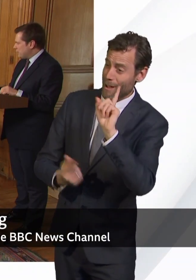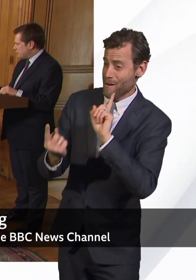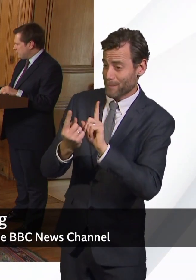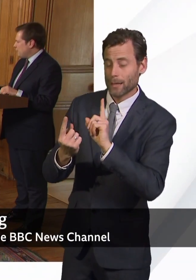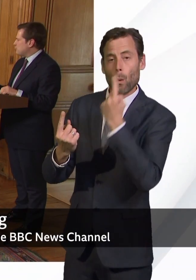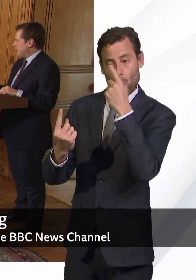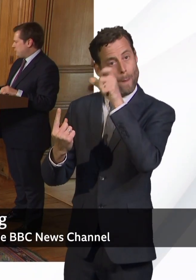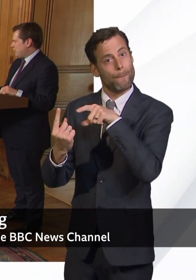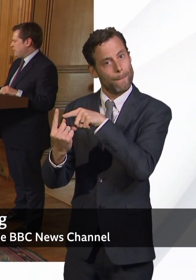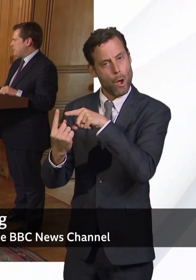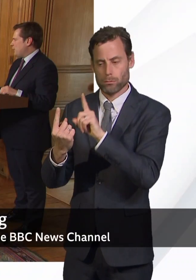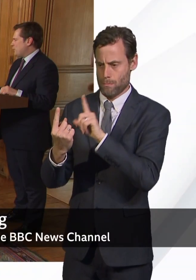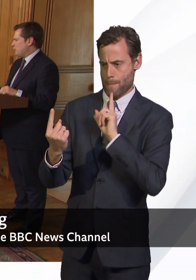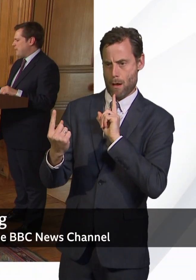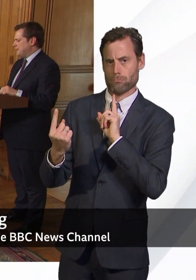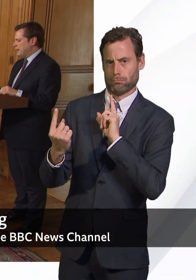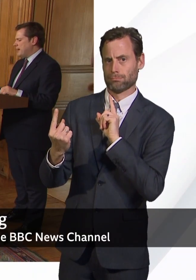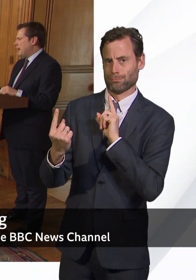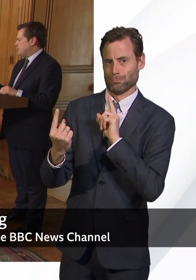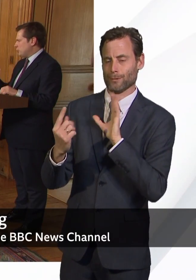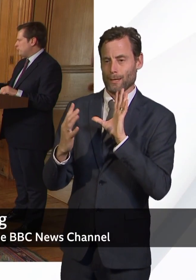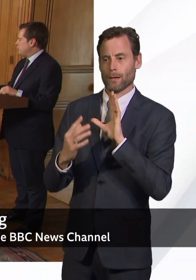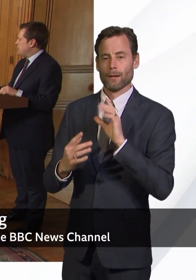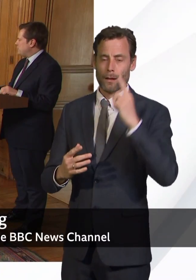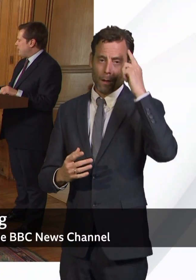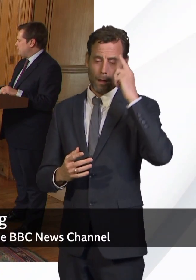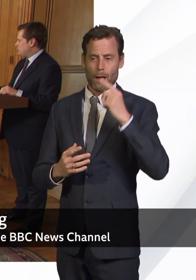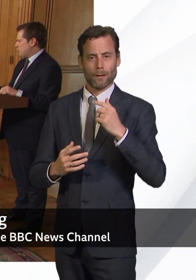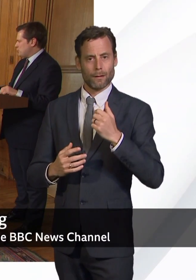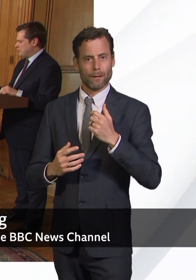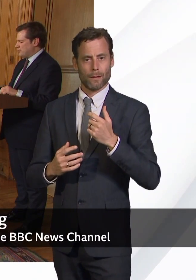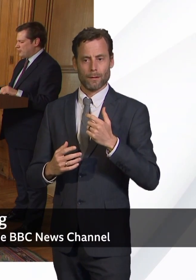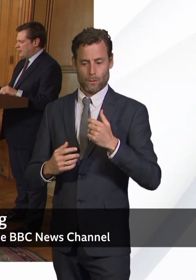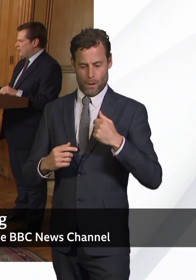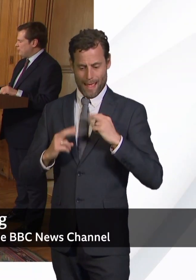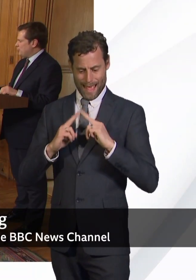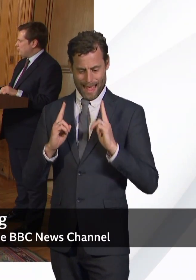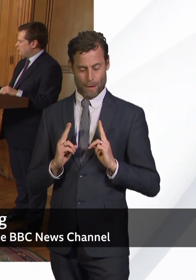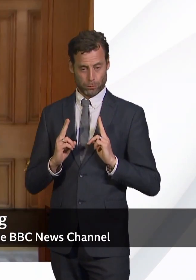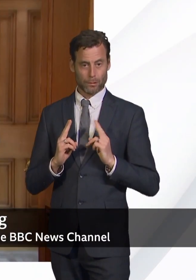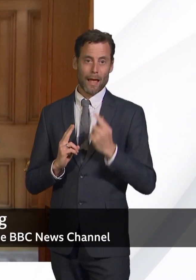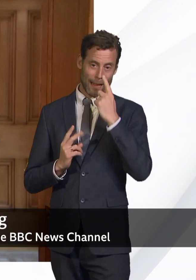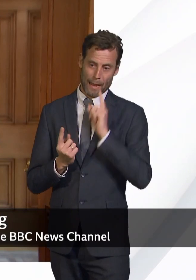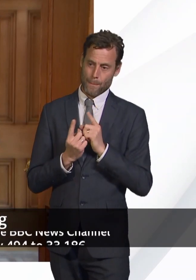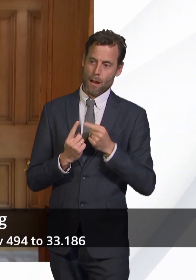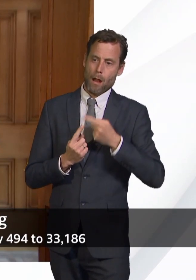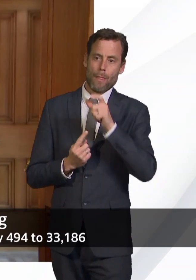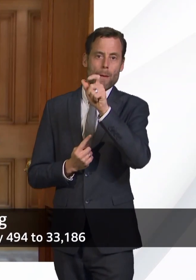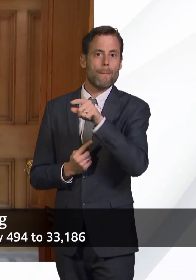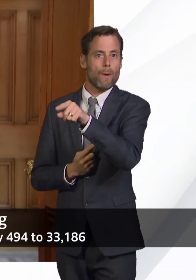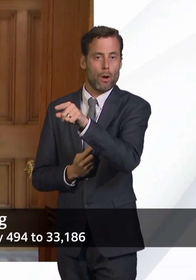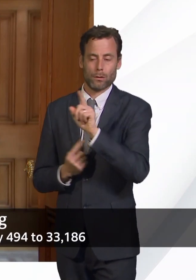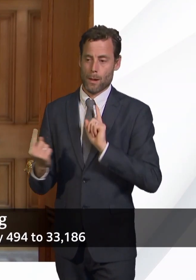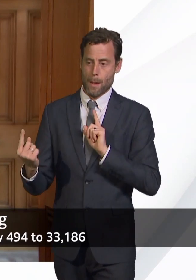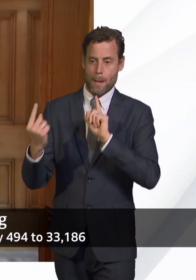one person from outside of your family, as long as you maintain social distancing. So you can sit on a park bench or you